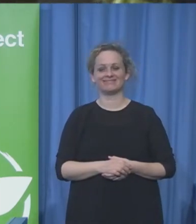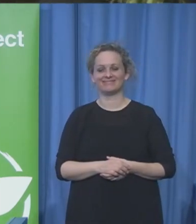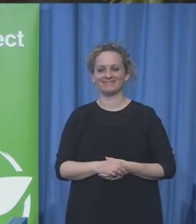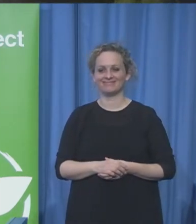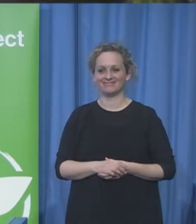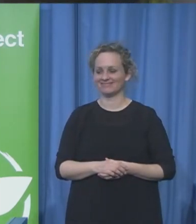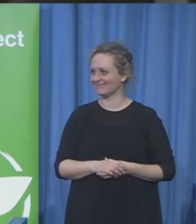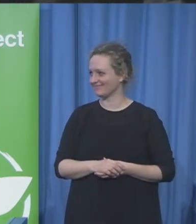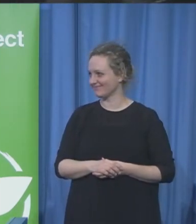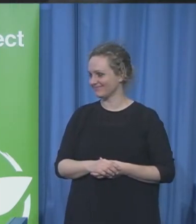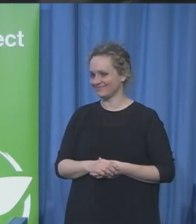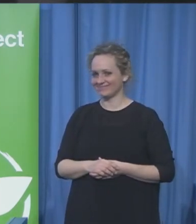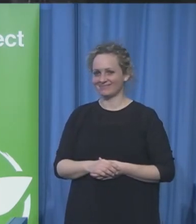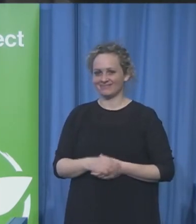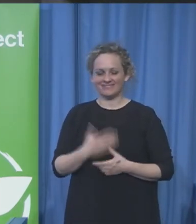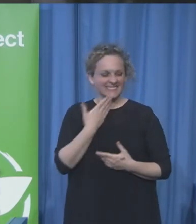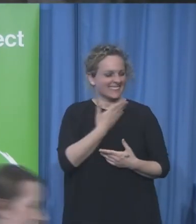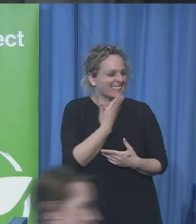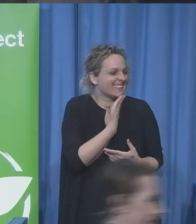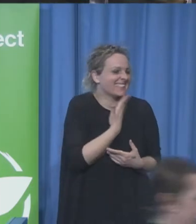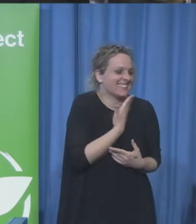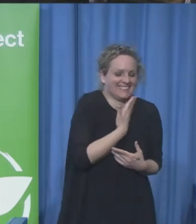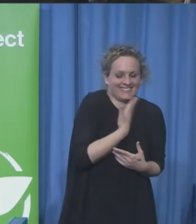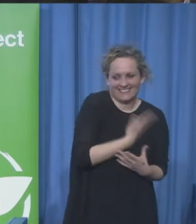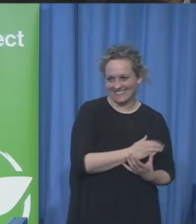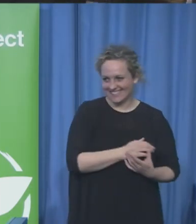Caroline, thank you so much.